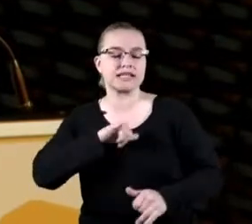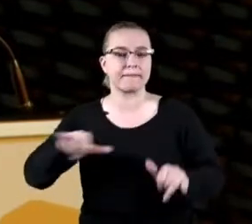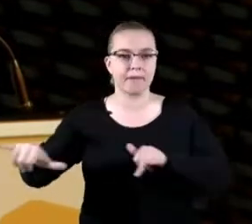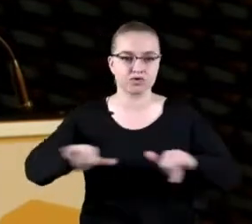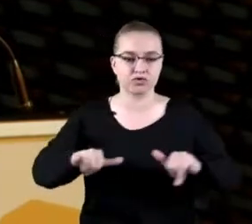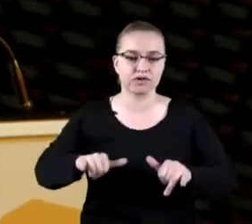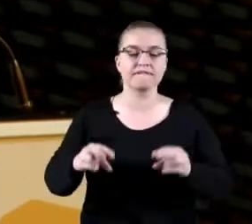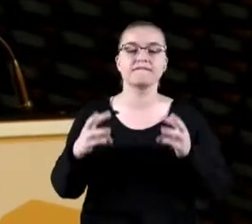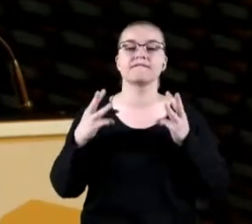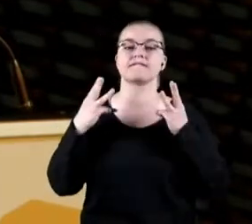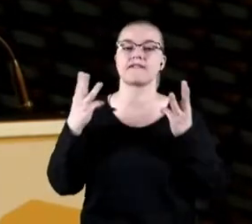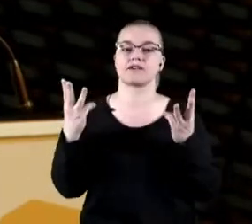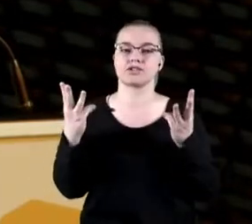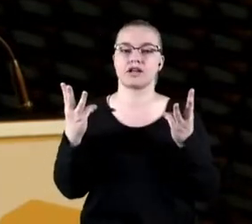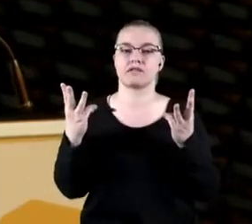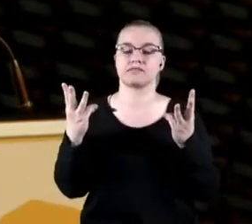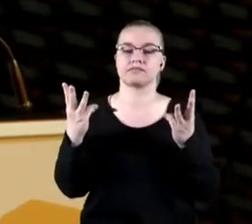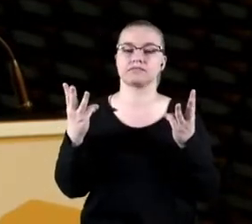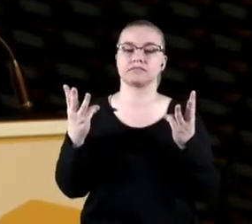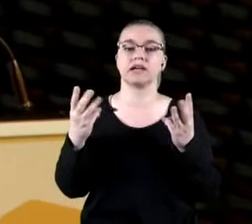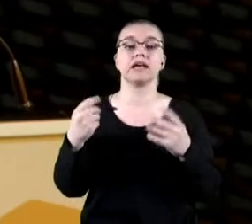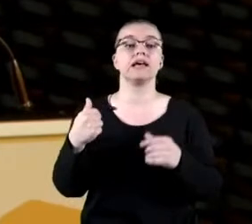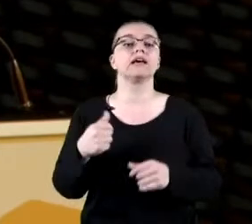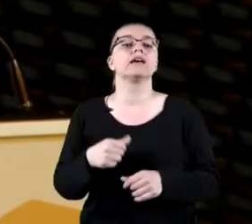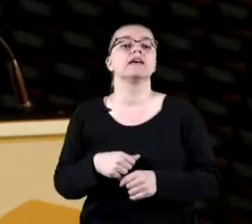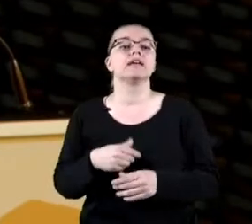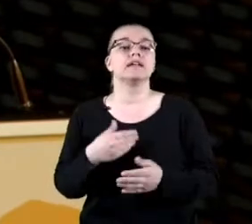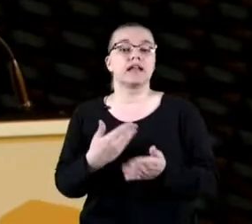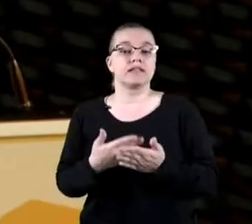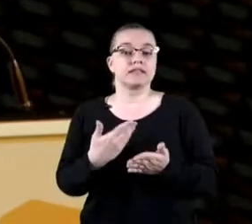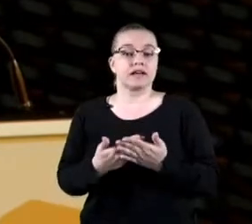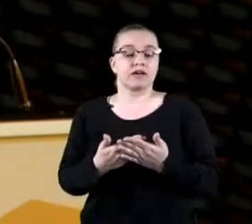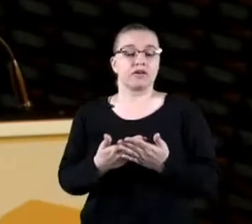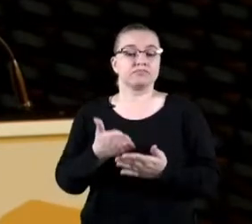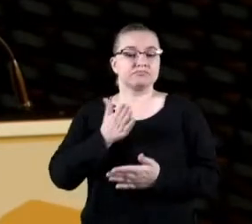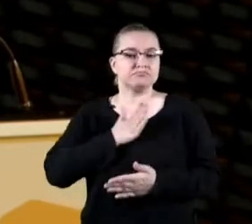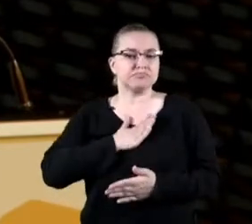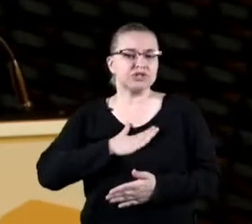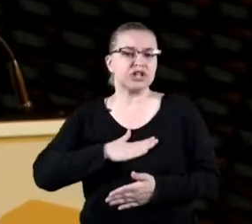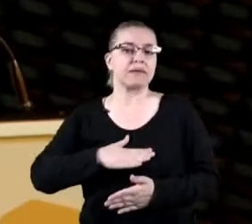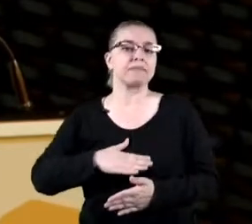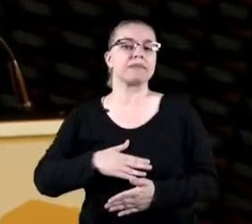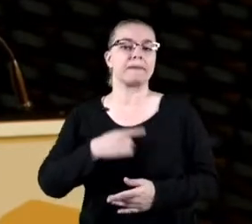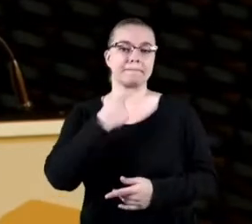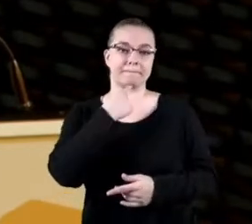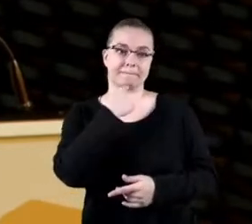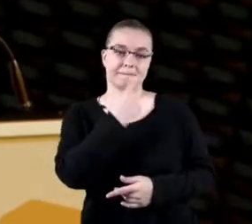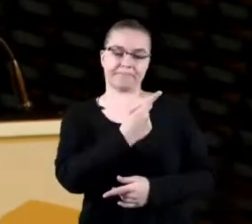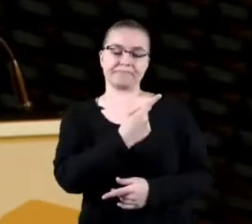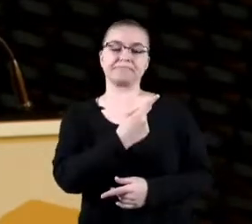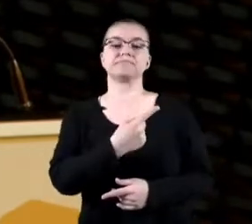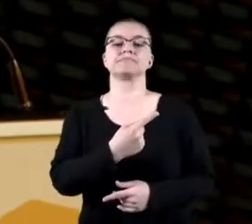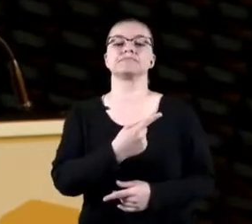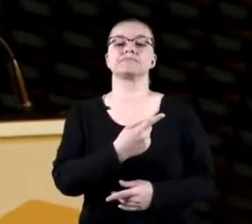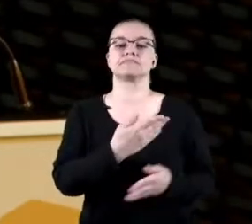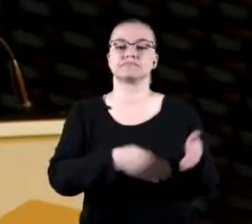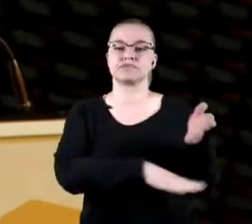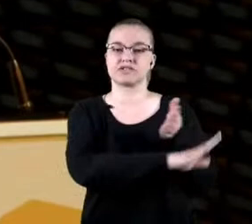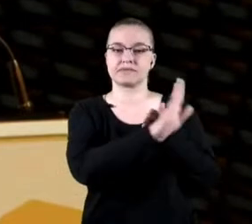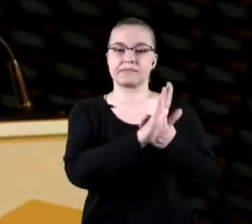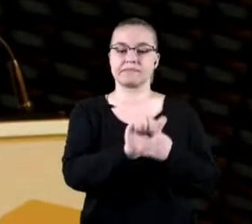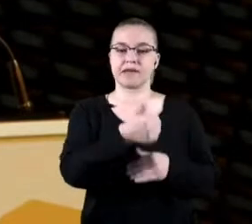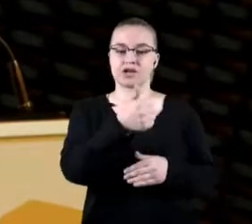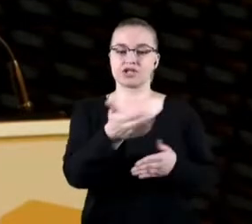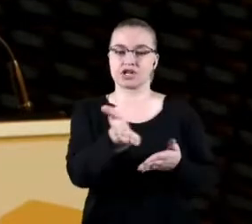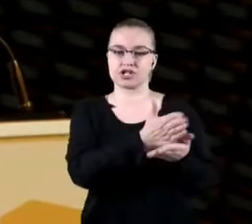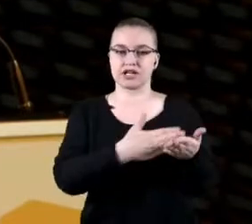and it's a pleasure to announce the first panel on localizing resilience strategies, and UN Habitat